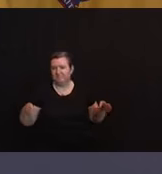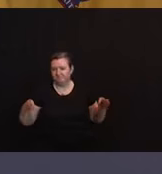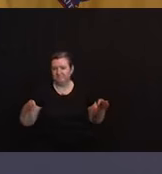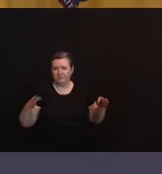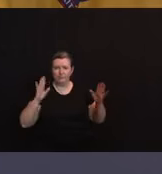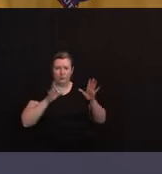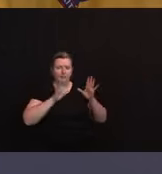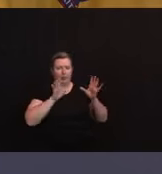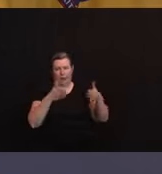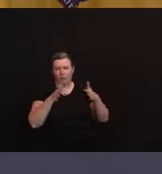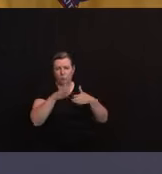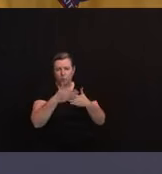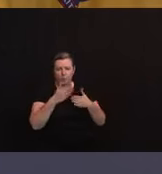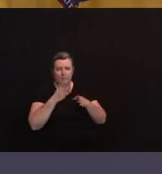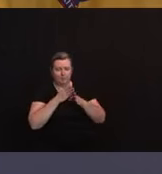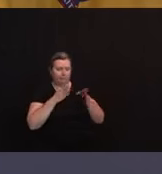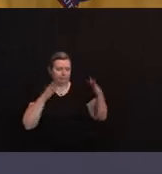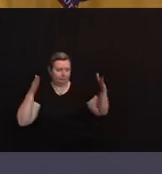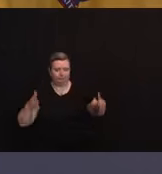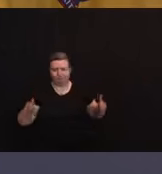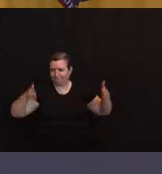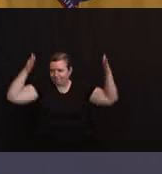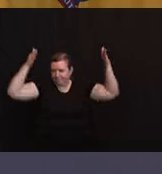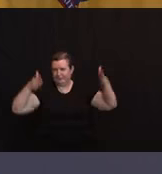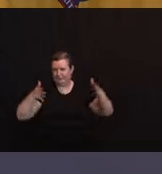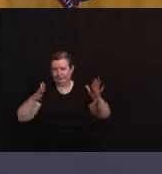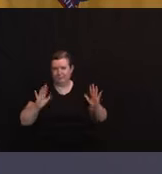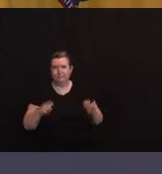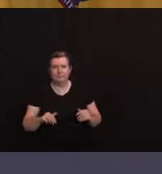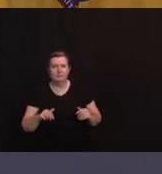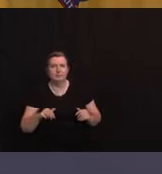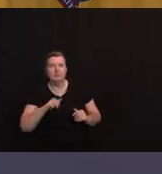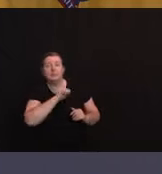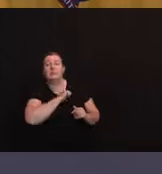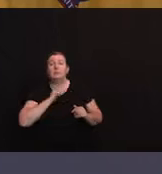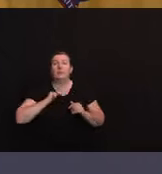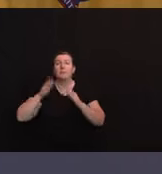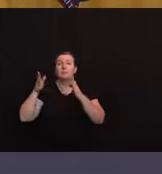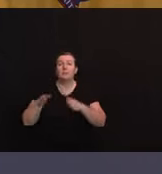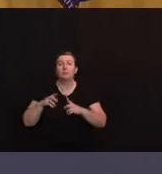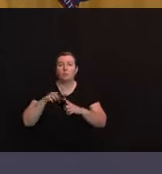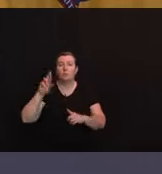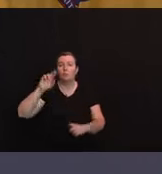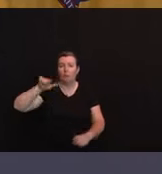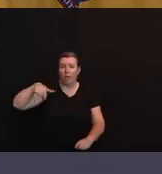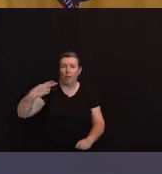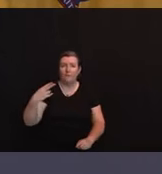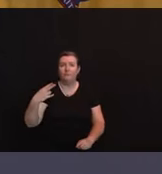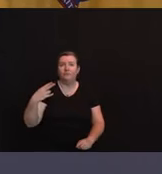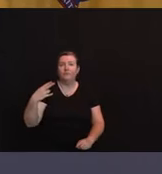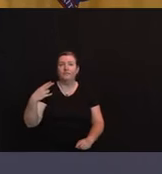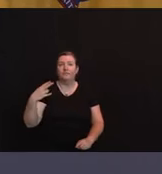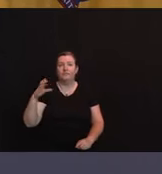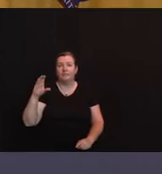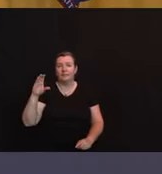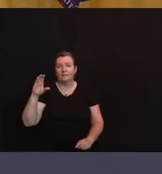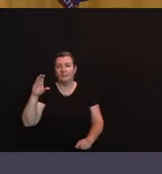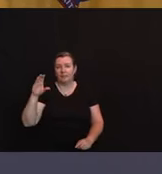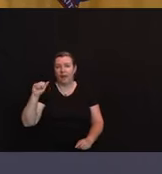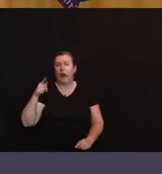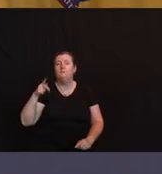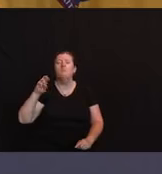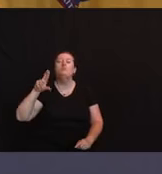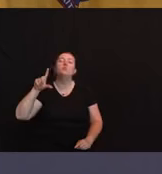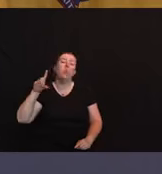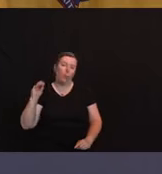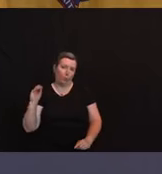would commend Ralph for asking for that because we do need it. The timing is not ideal. We